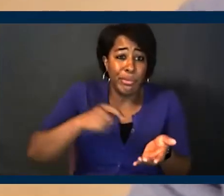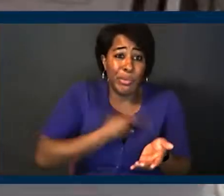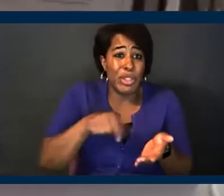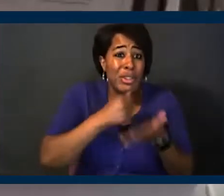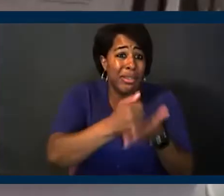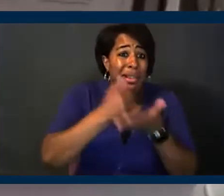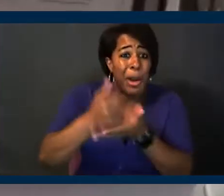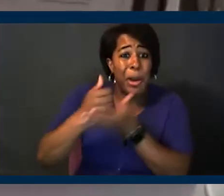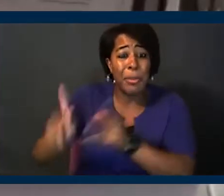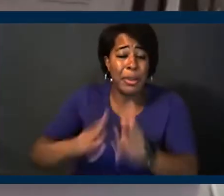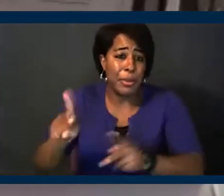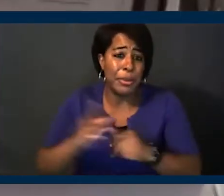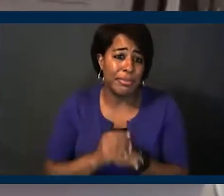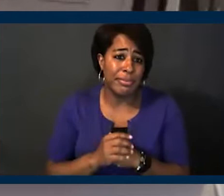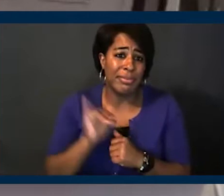Isaac.